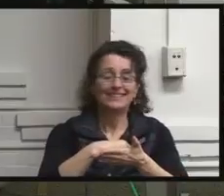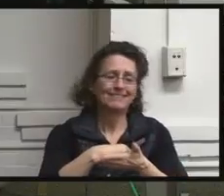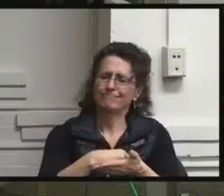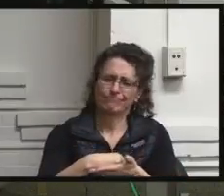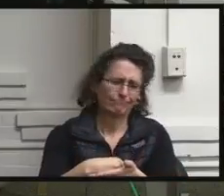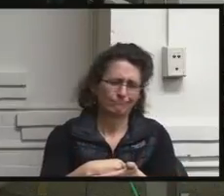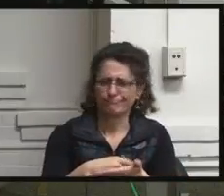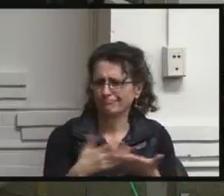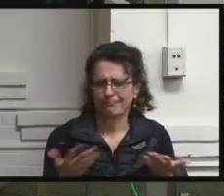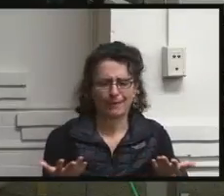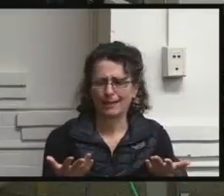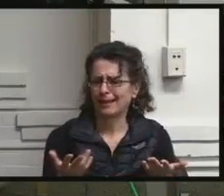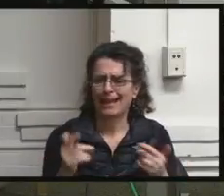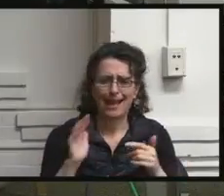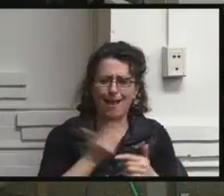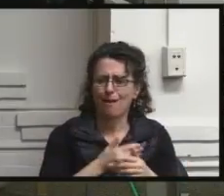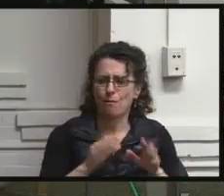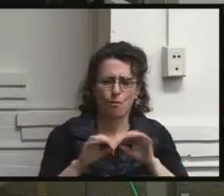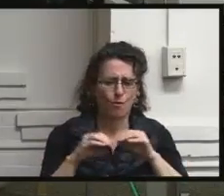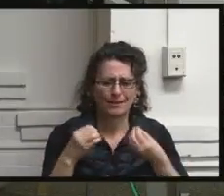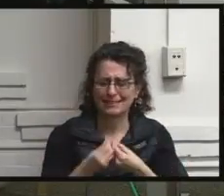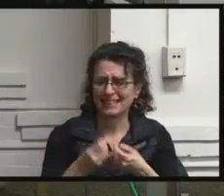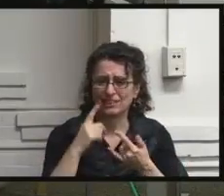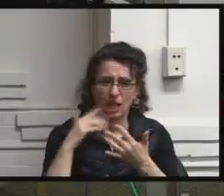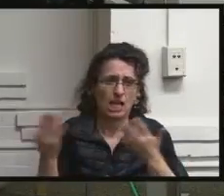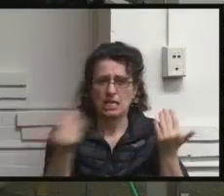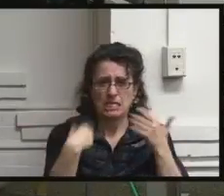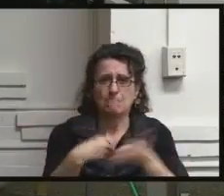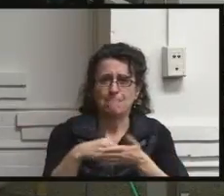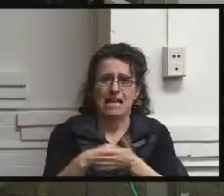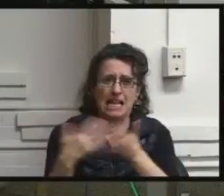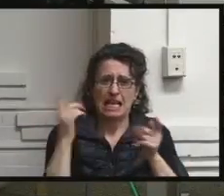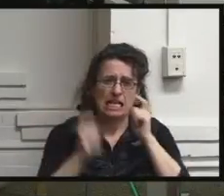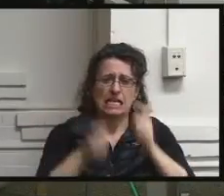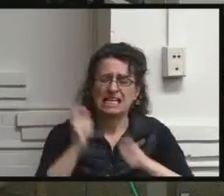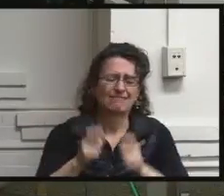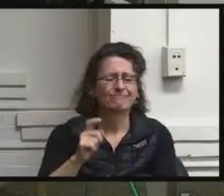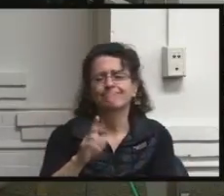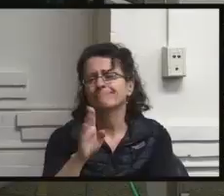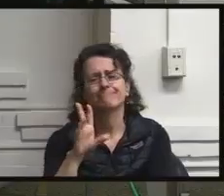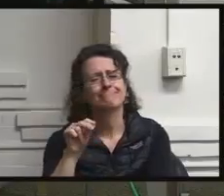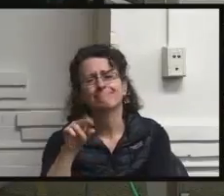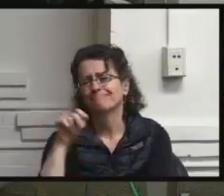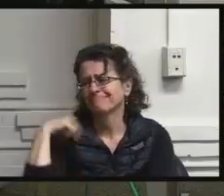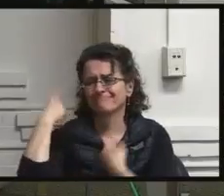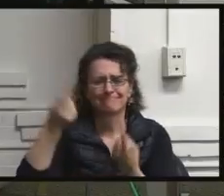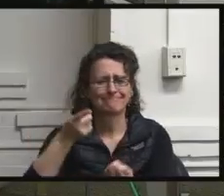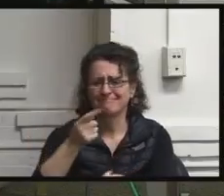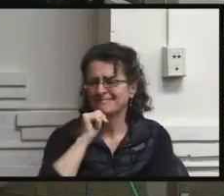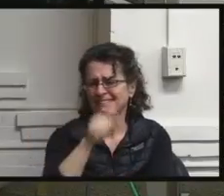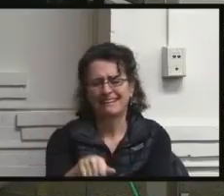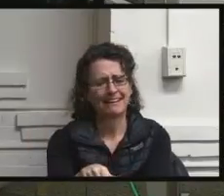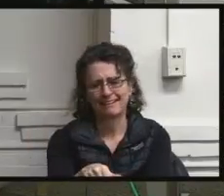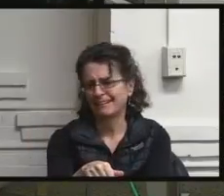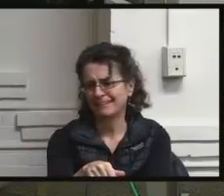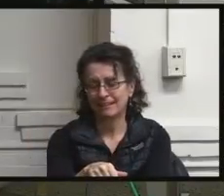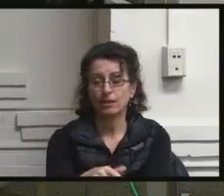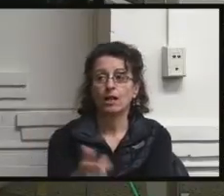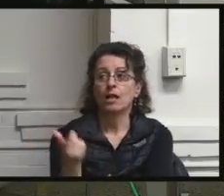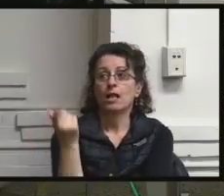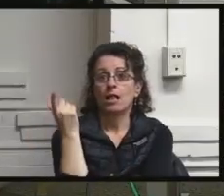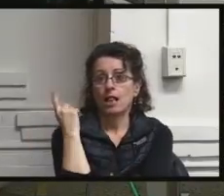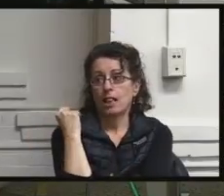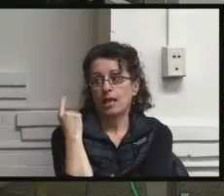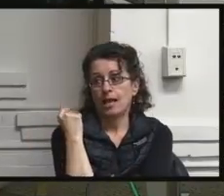been able to really fundraise, and so when we came before you last year, we made sure that we